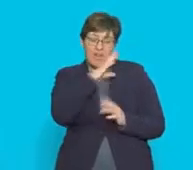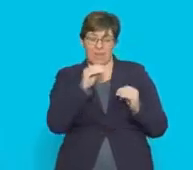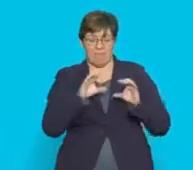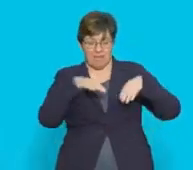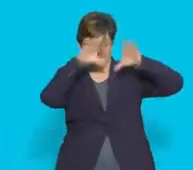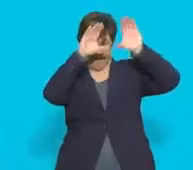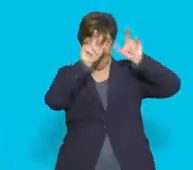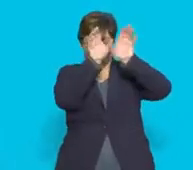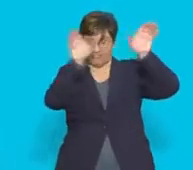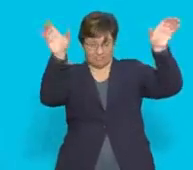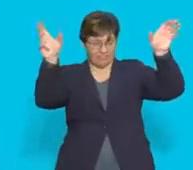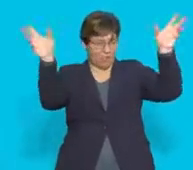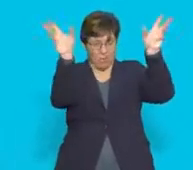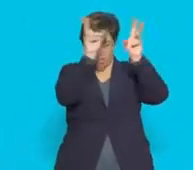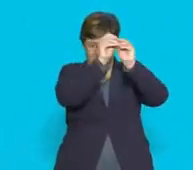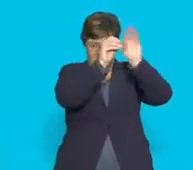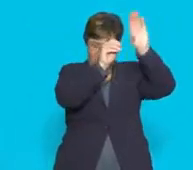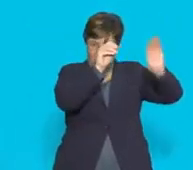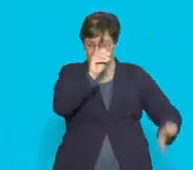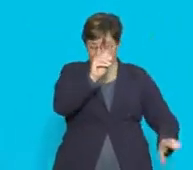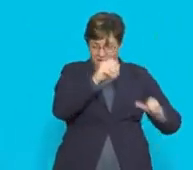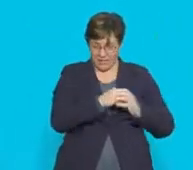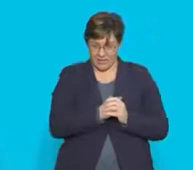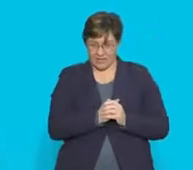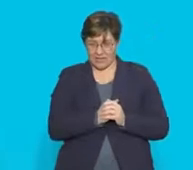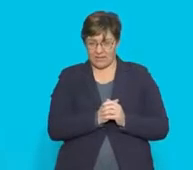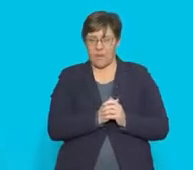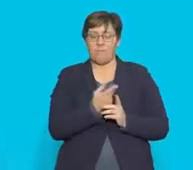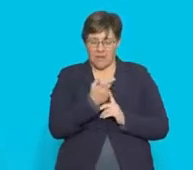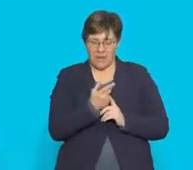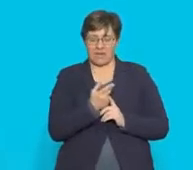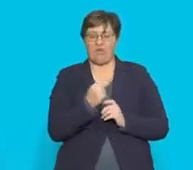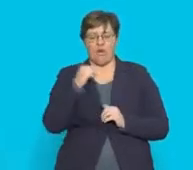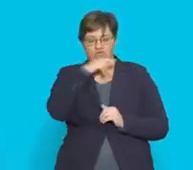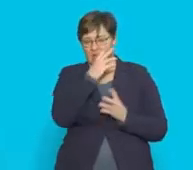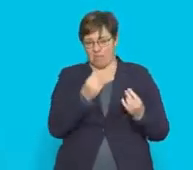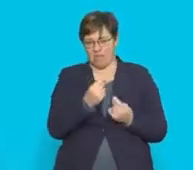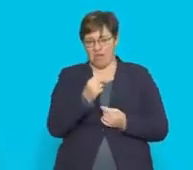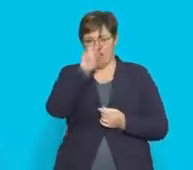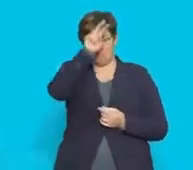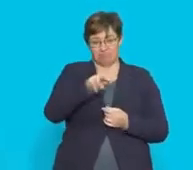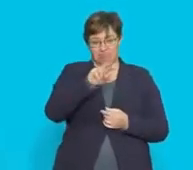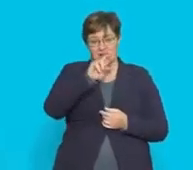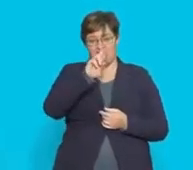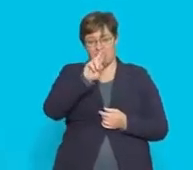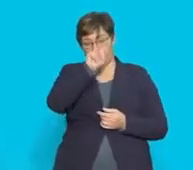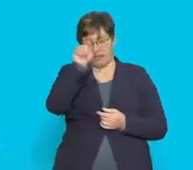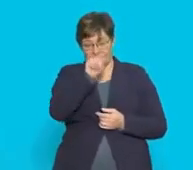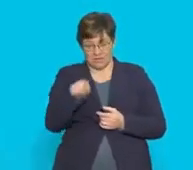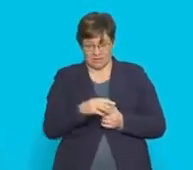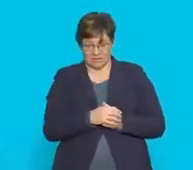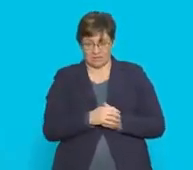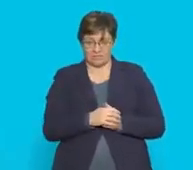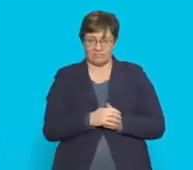we have are all these numbers that we have in the universe are real numbers, right? Remember the roots. We looked at roots